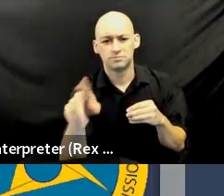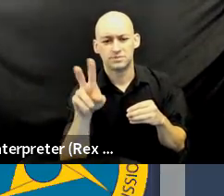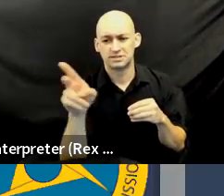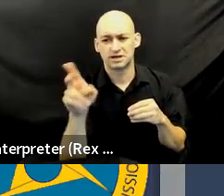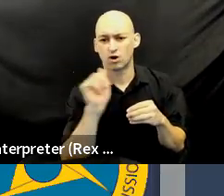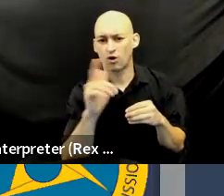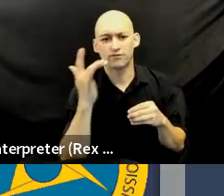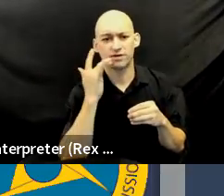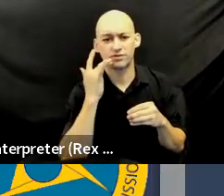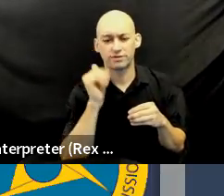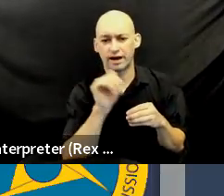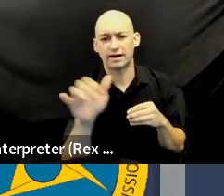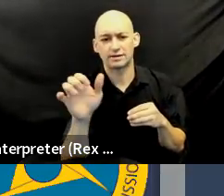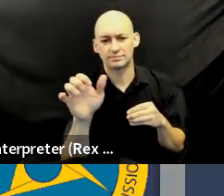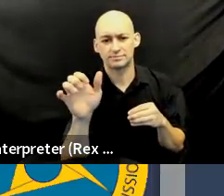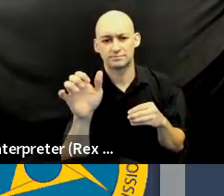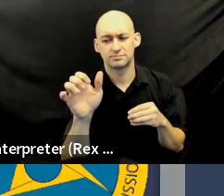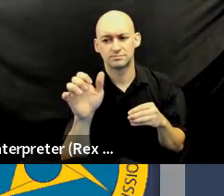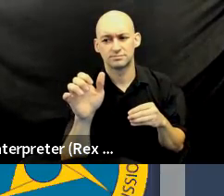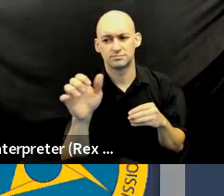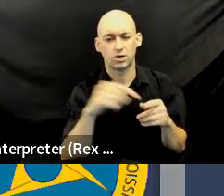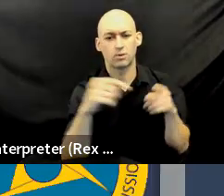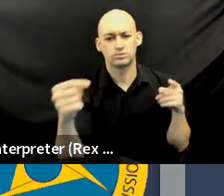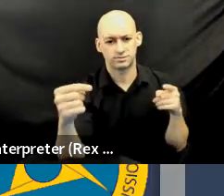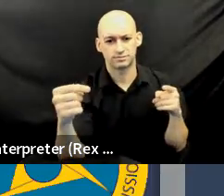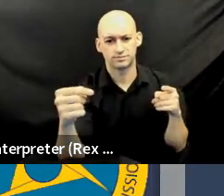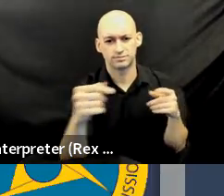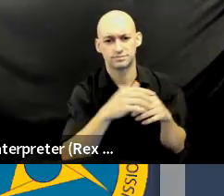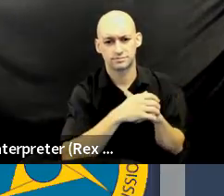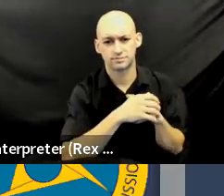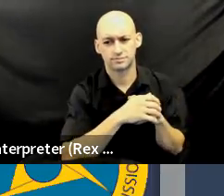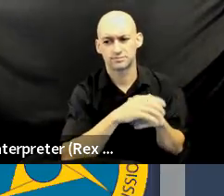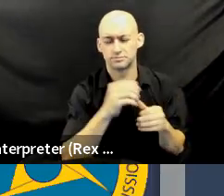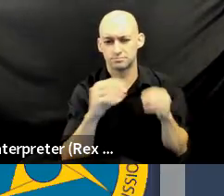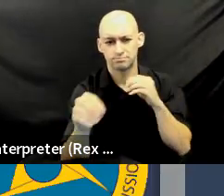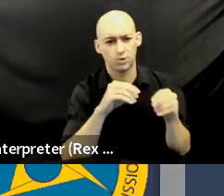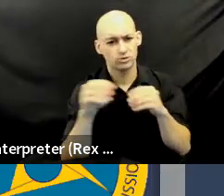those in favor? Aye. Opposed? Motion carries.